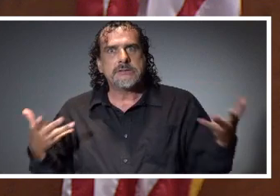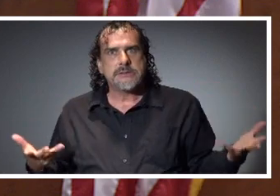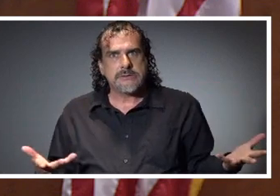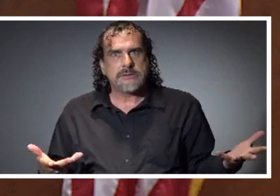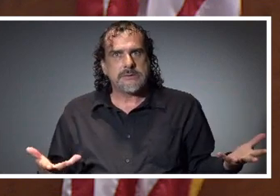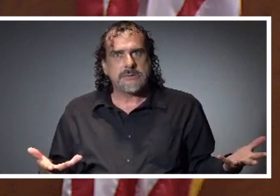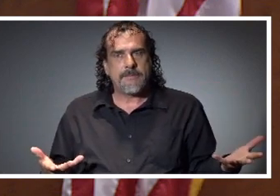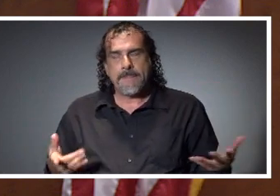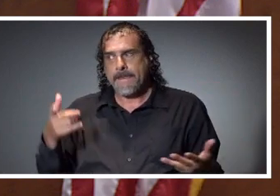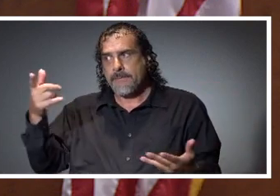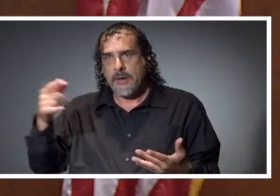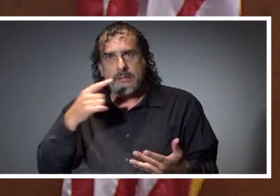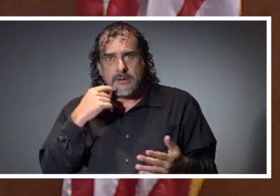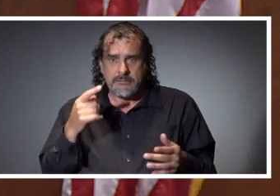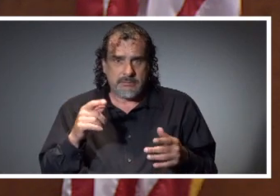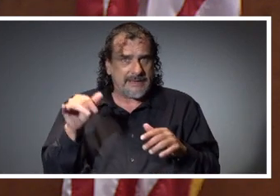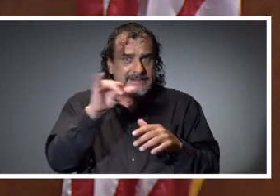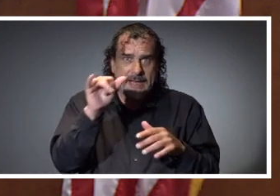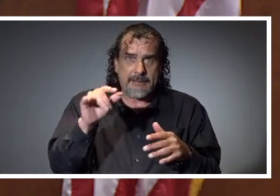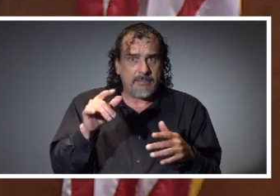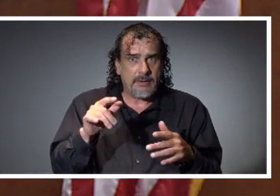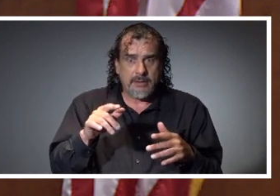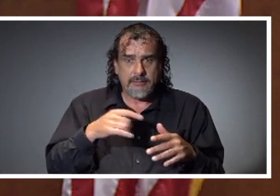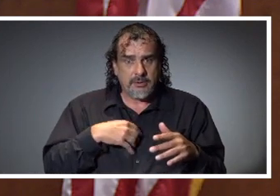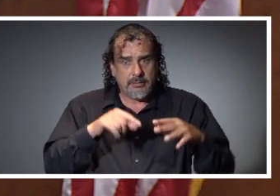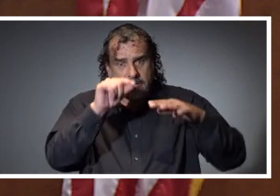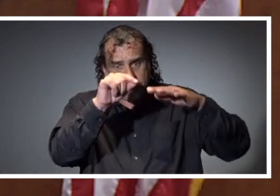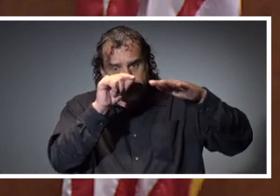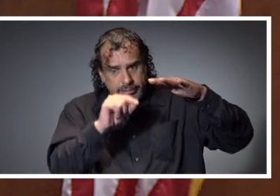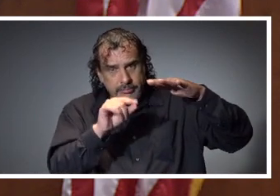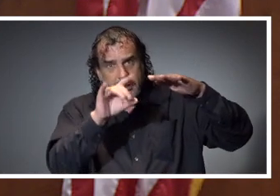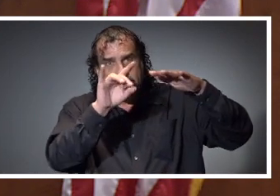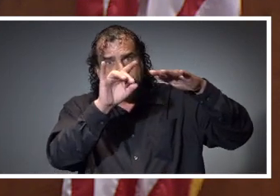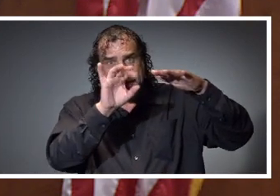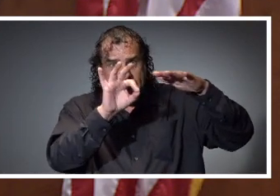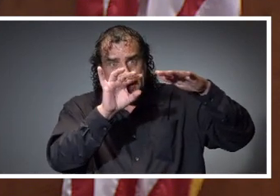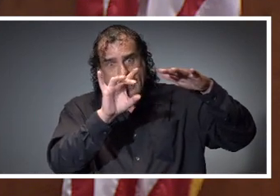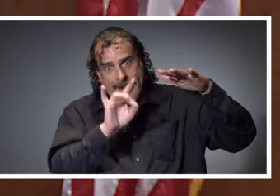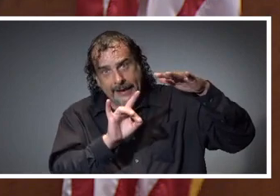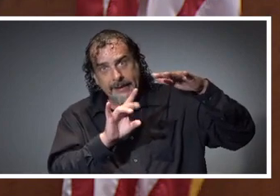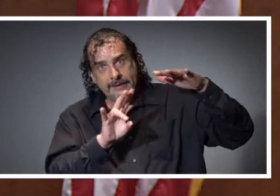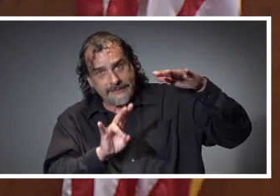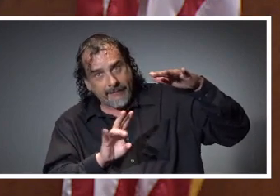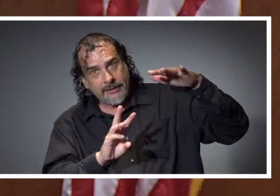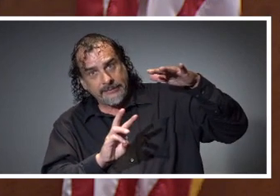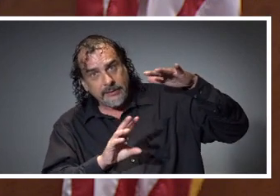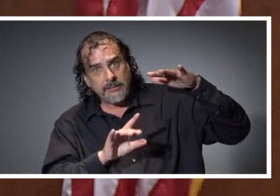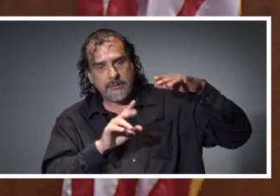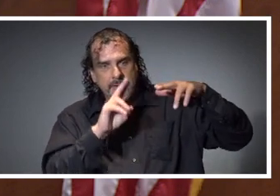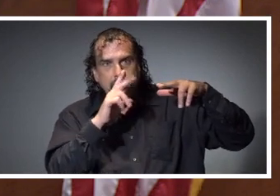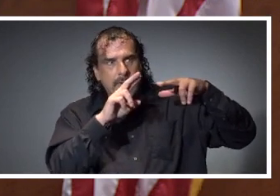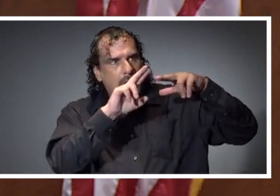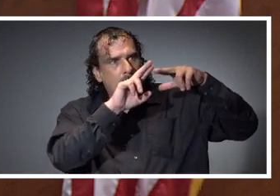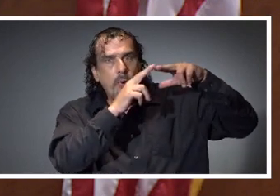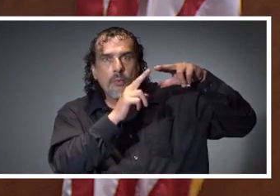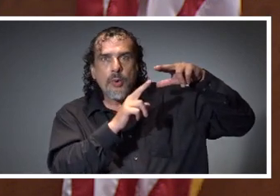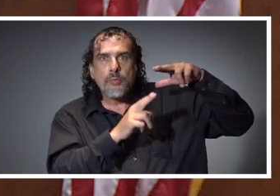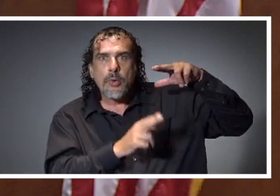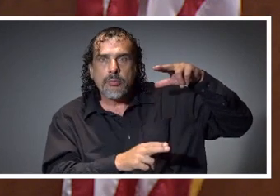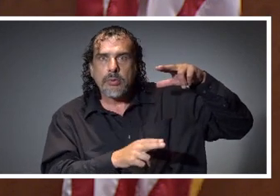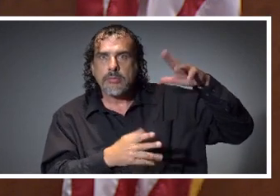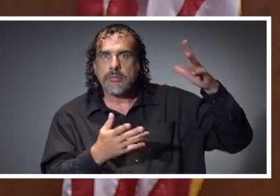says, it also works in the reverse. If you can have it at 0.8 or 0.9, then you can really start seeing numbers decline. The way to do